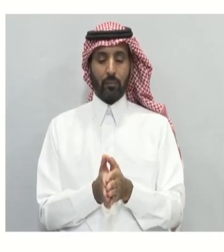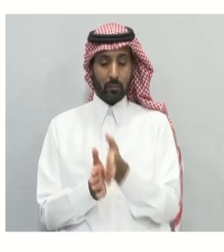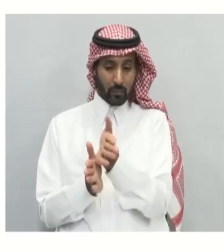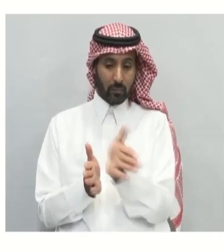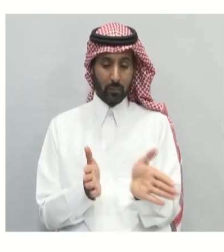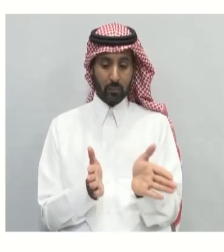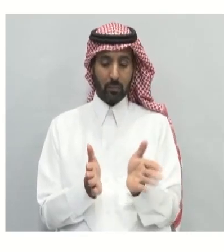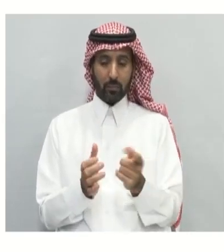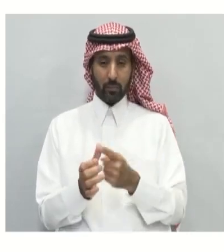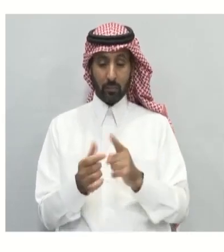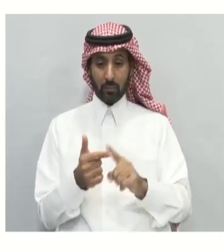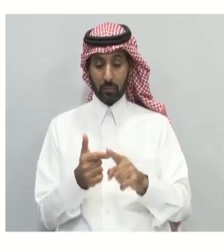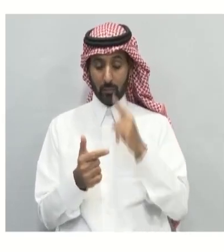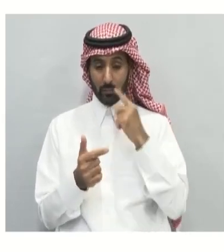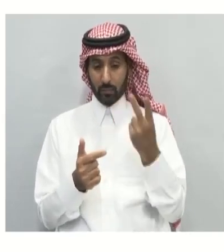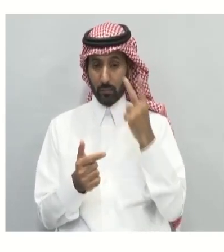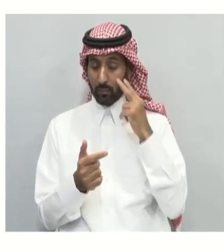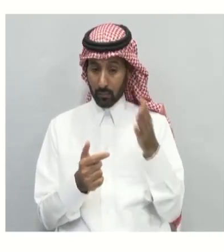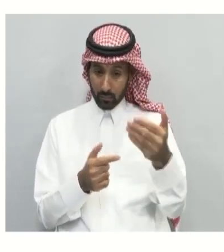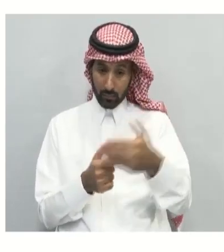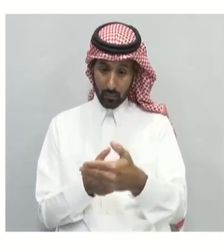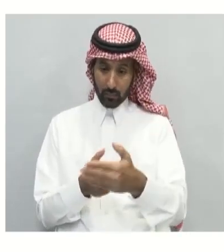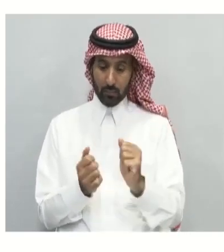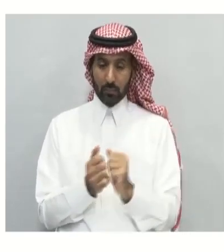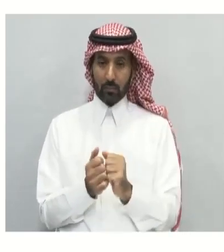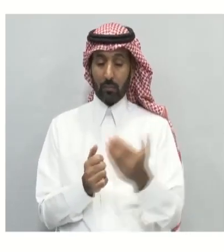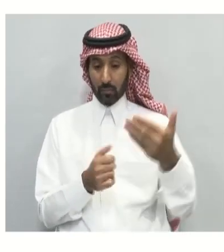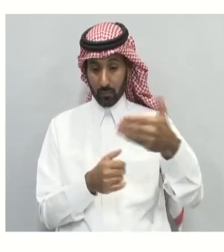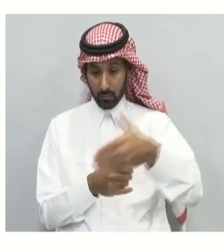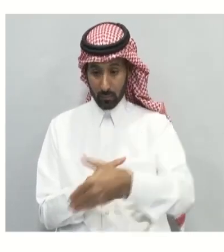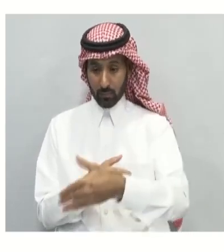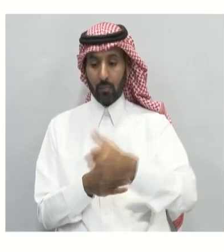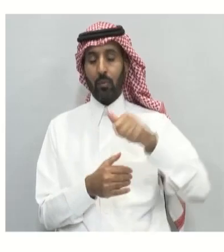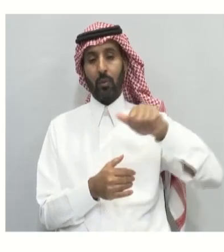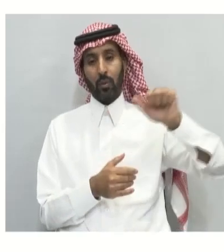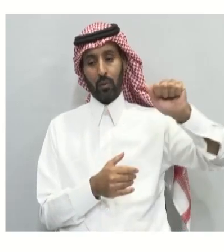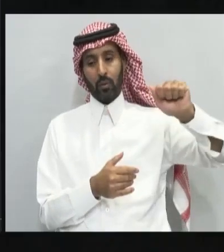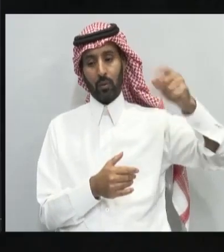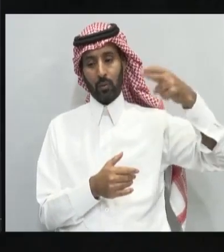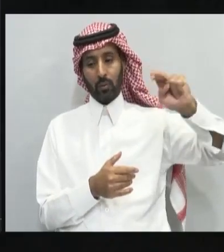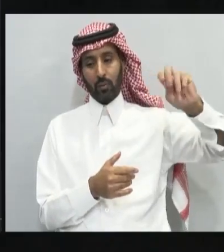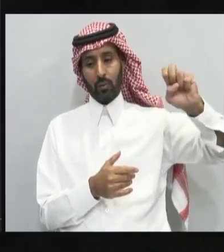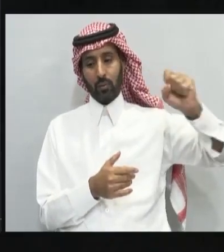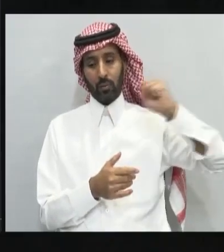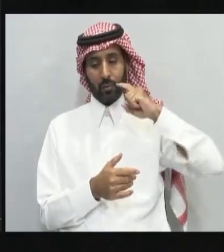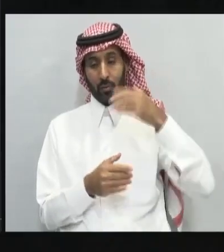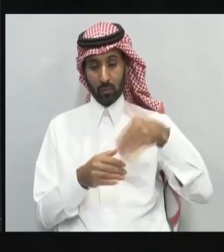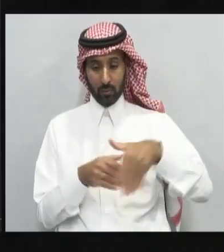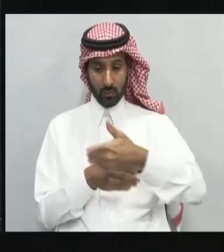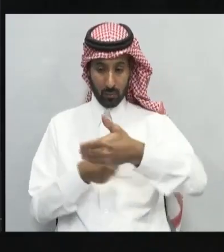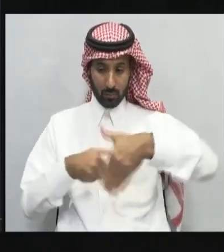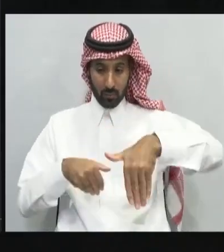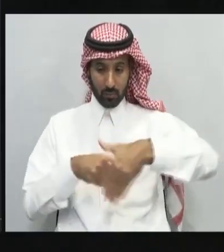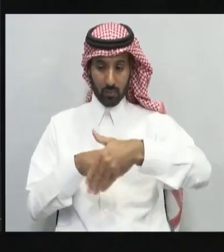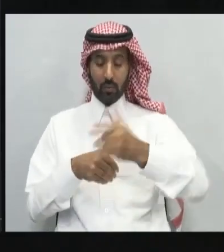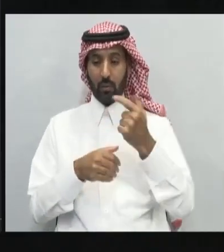Take the second right on Hinsdown Street. And you're going to go for